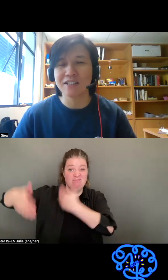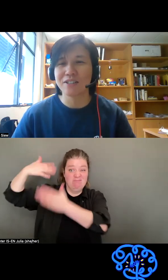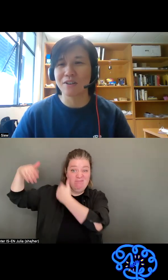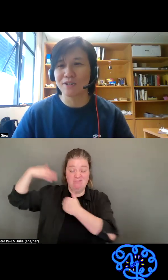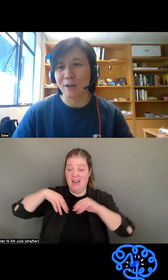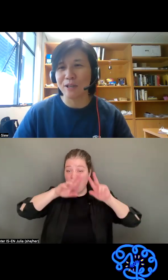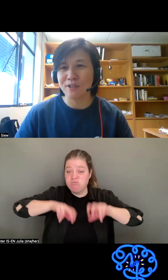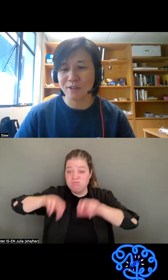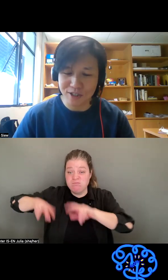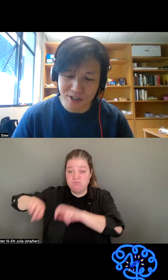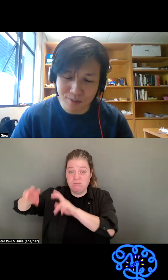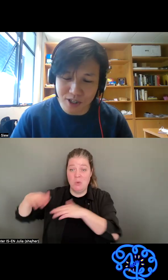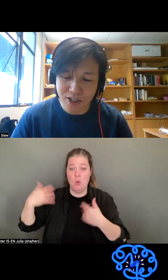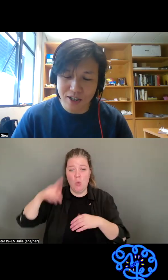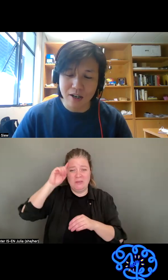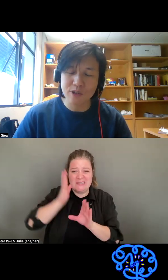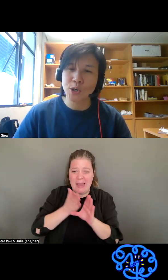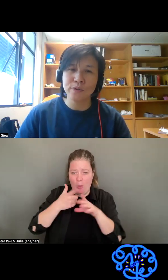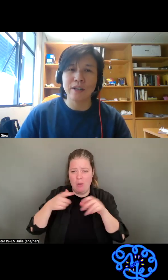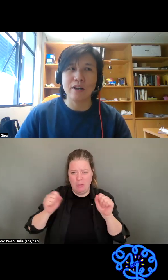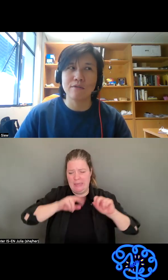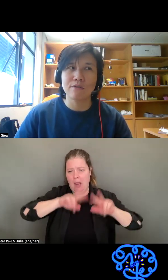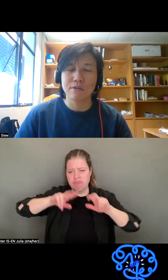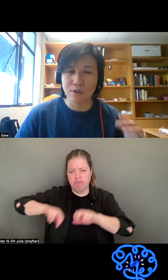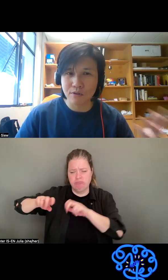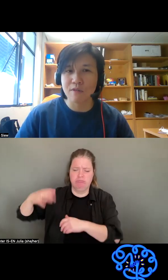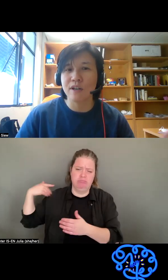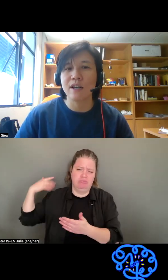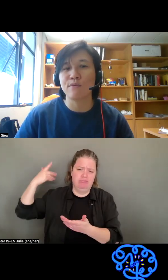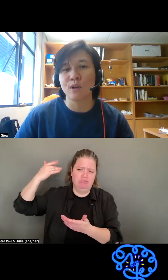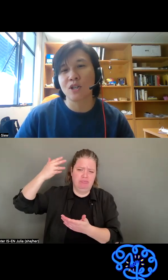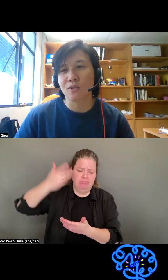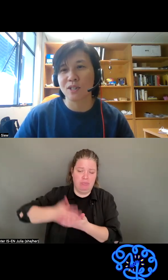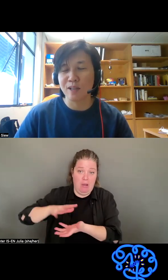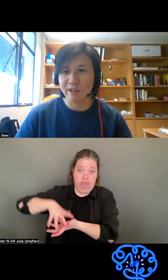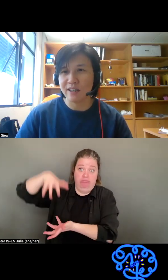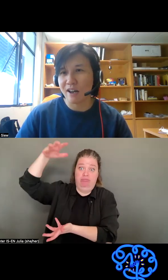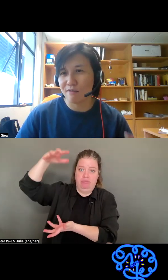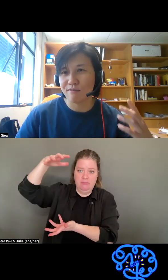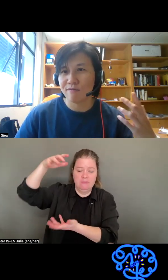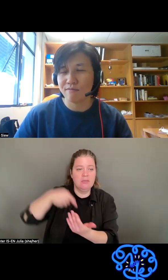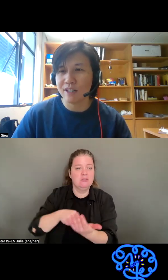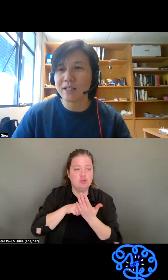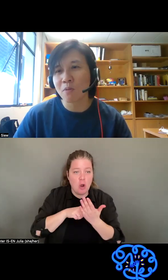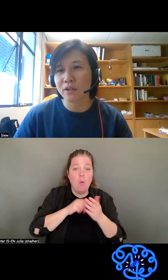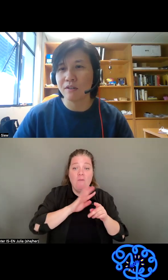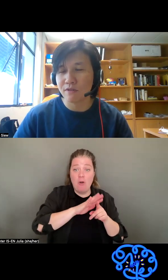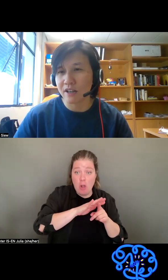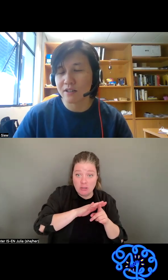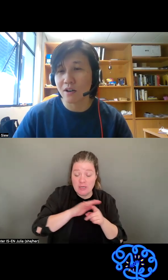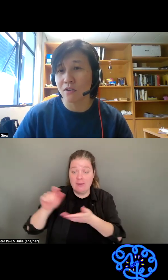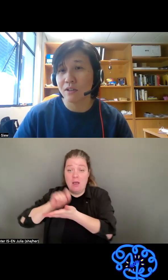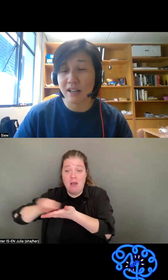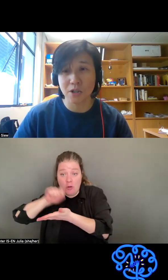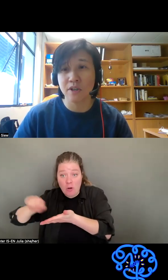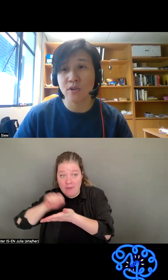many years of psycholinguistic research, which have shown that orthographic and phonological similarity have these important